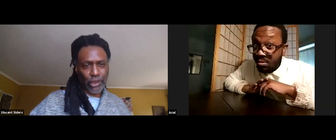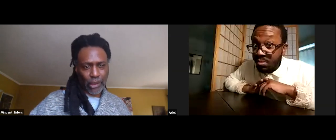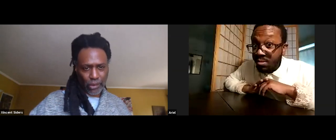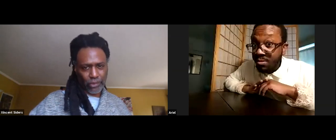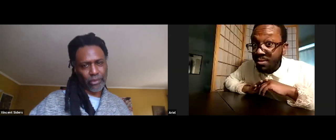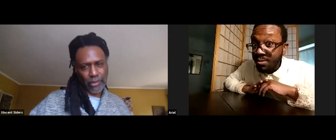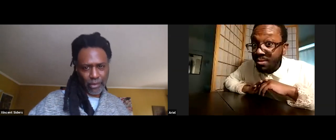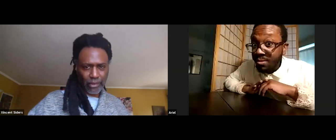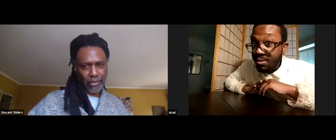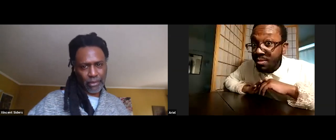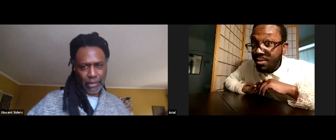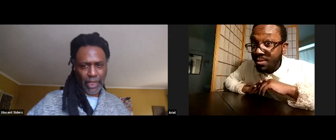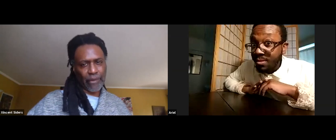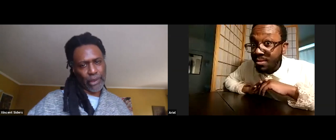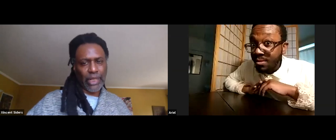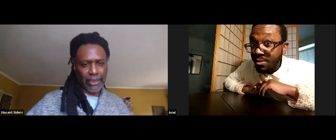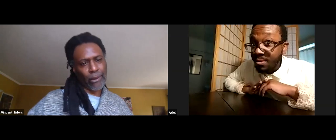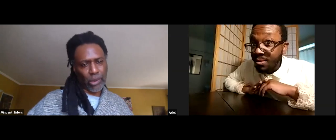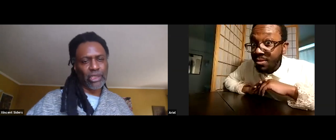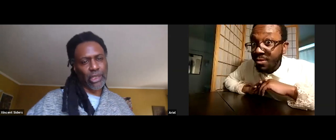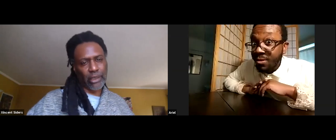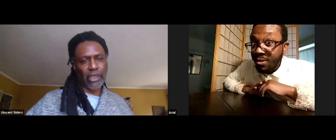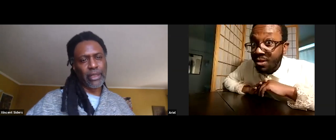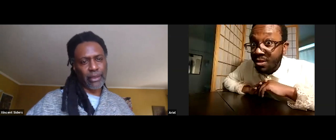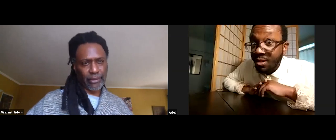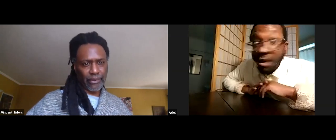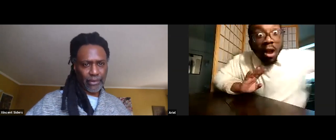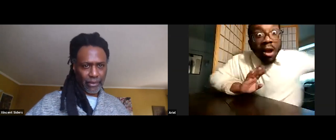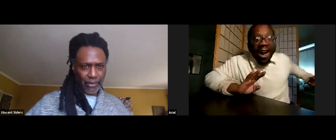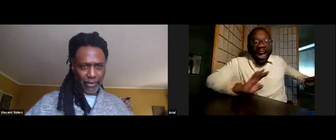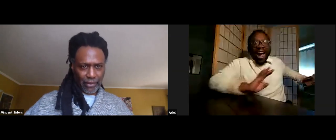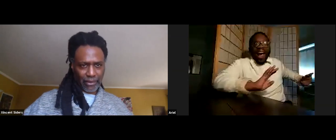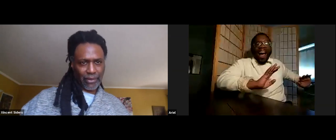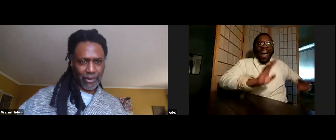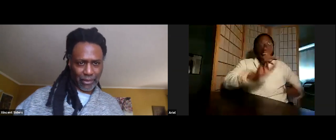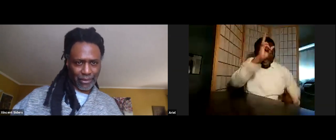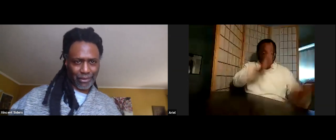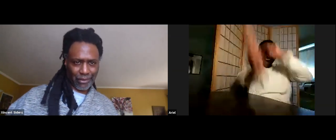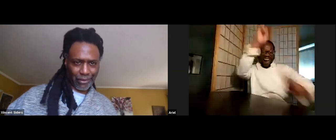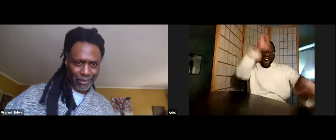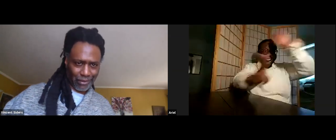Do so, and after 2 days I will discharge thee.